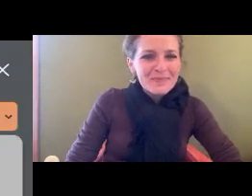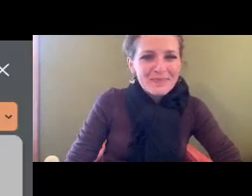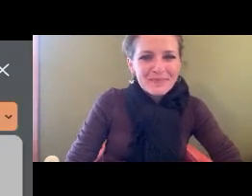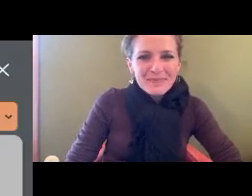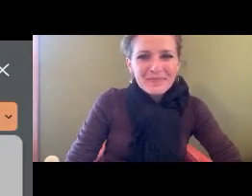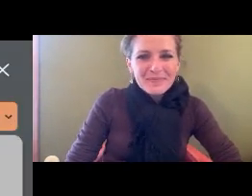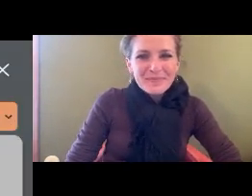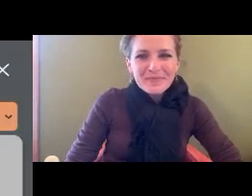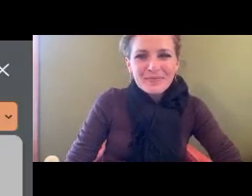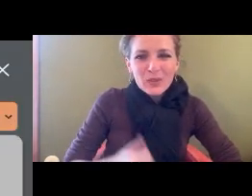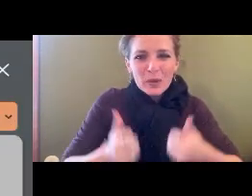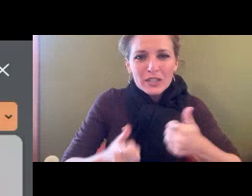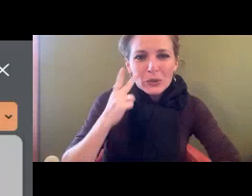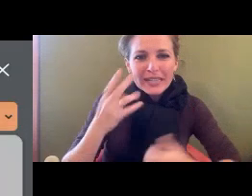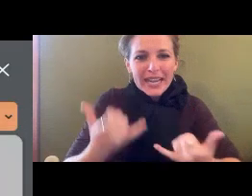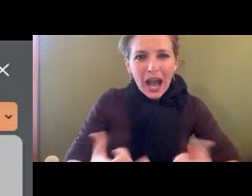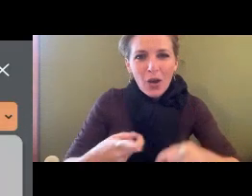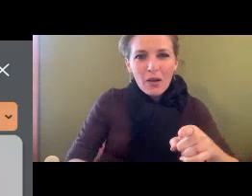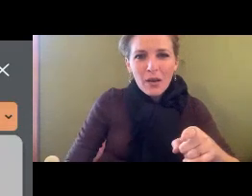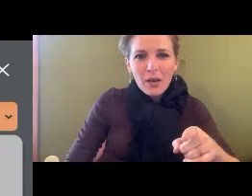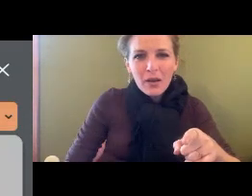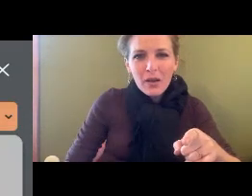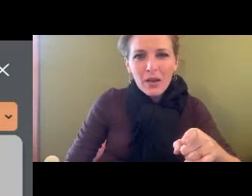What slide are you seeing now?